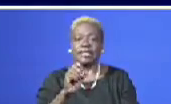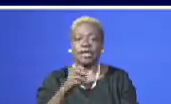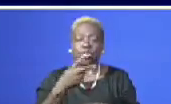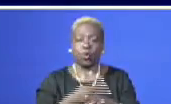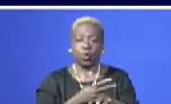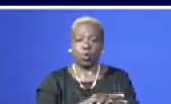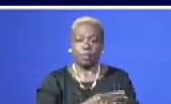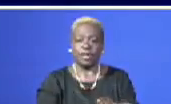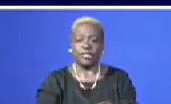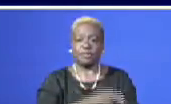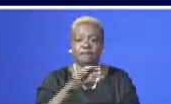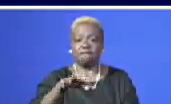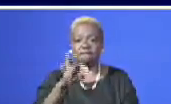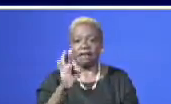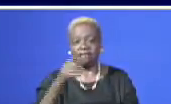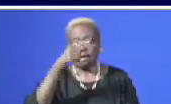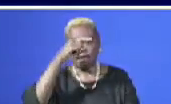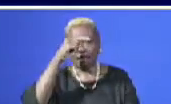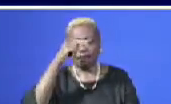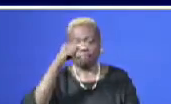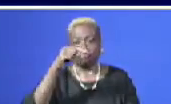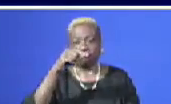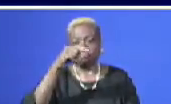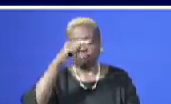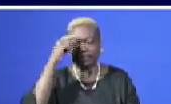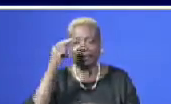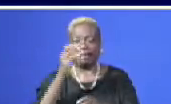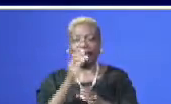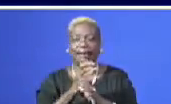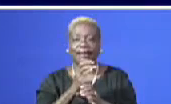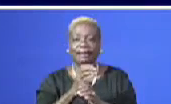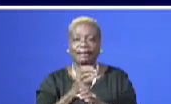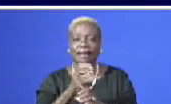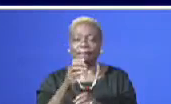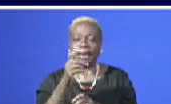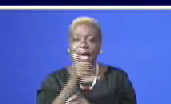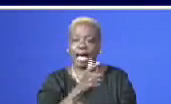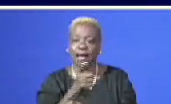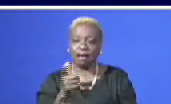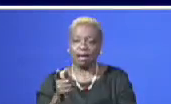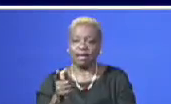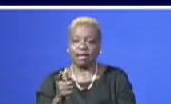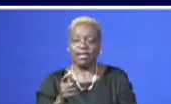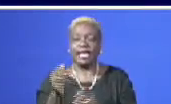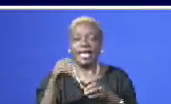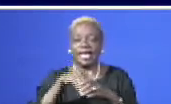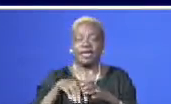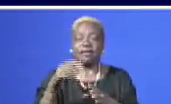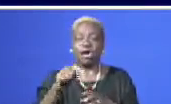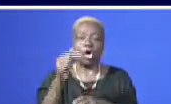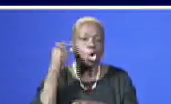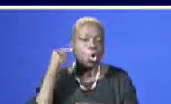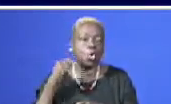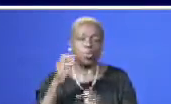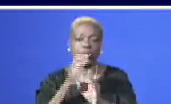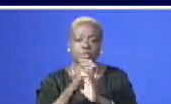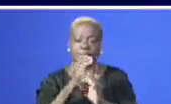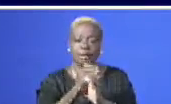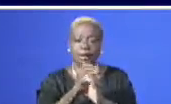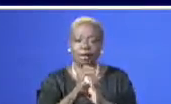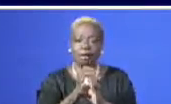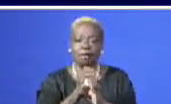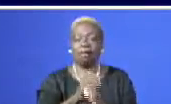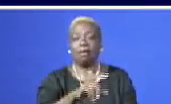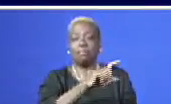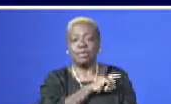black 9mm pistol with six rounds of ammunition in a gold Chevy Cobalt. Police officers on the islands of Abaco